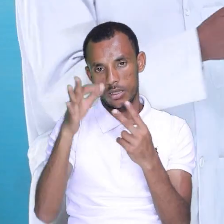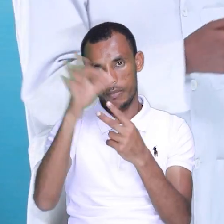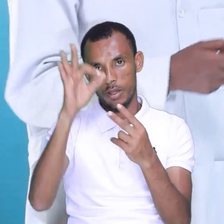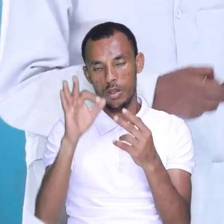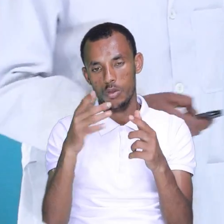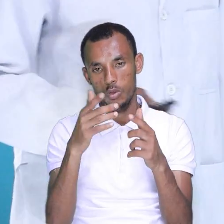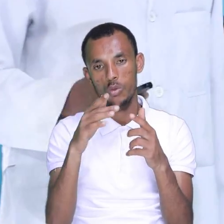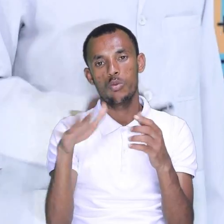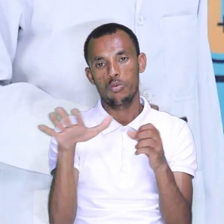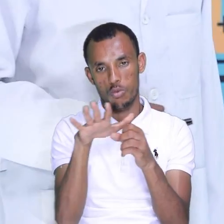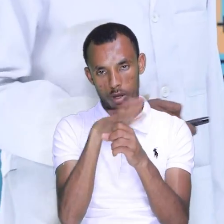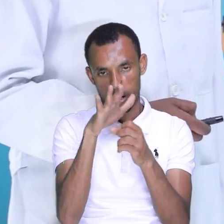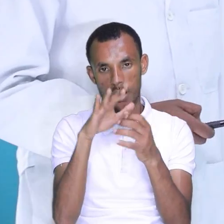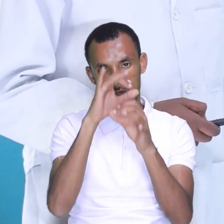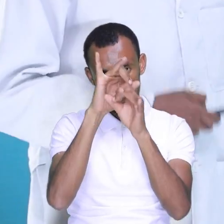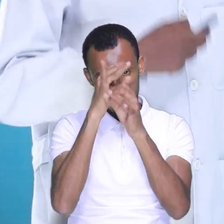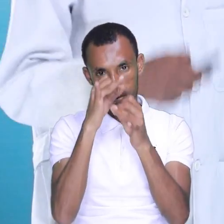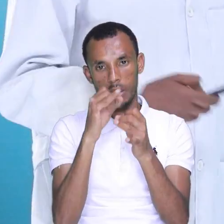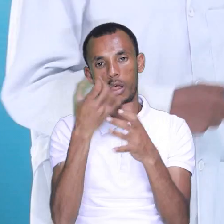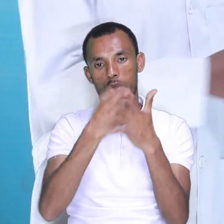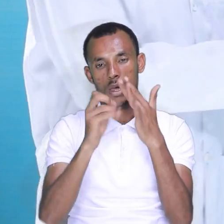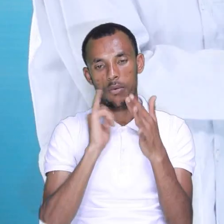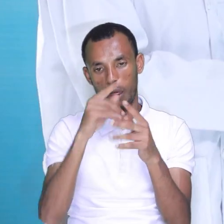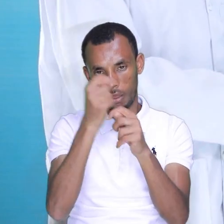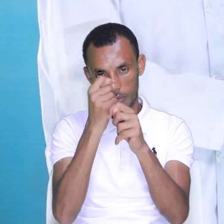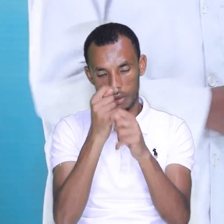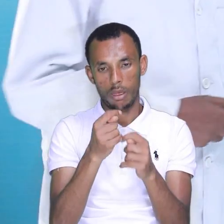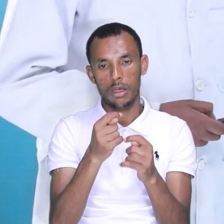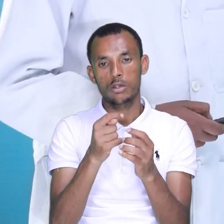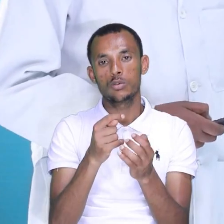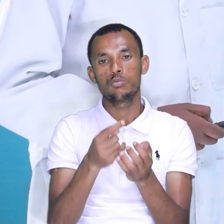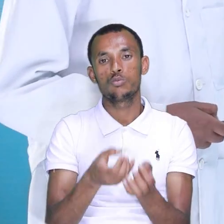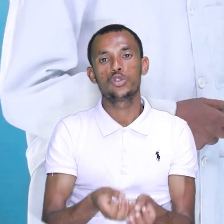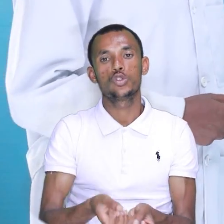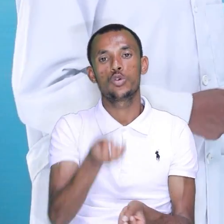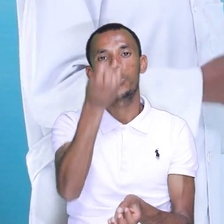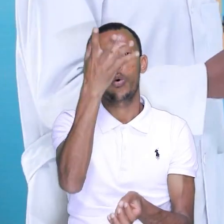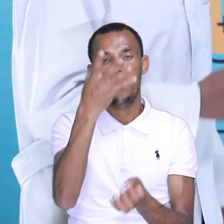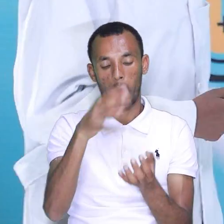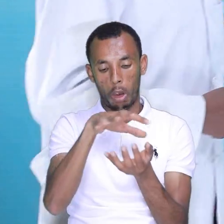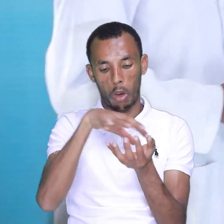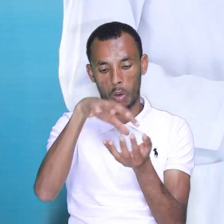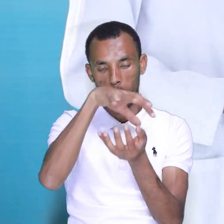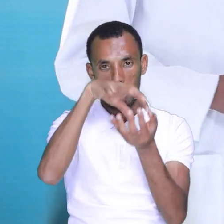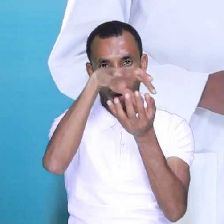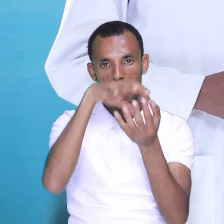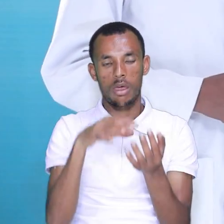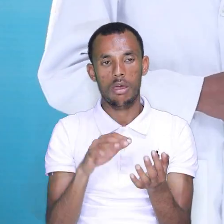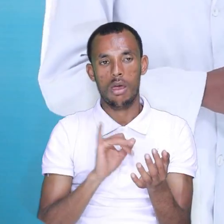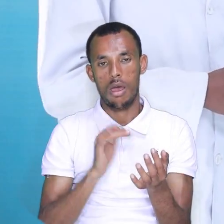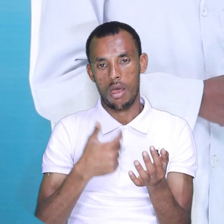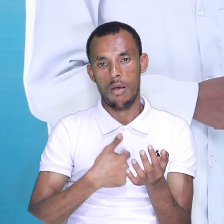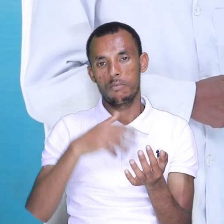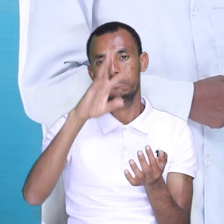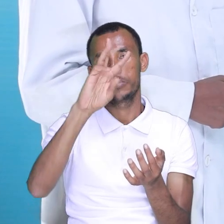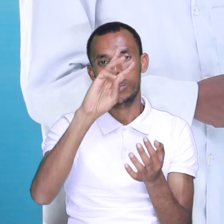possible outcome of your experiment, your activity, that is throwing a die. But when you are throwing a die, I have 6 possible